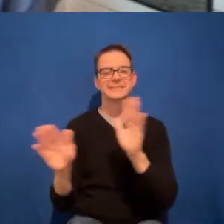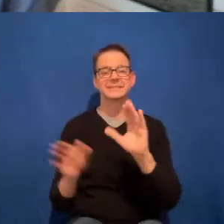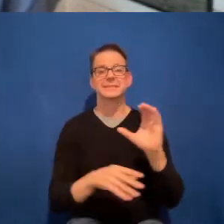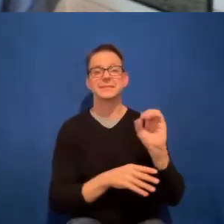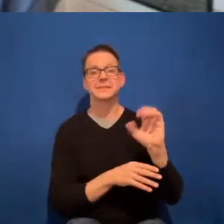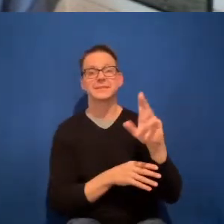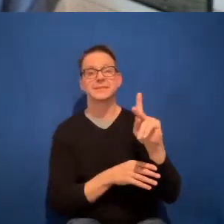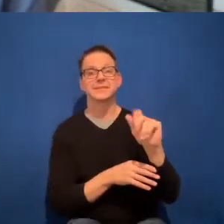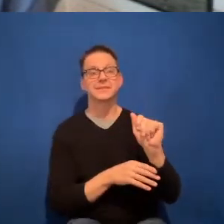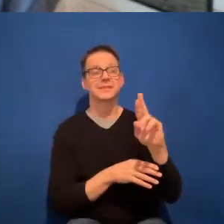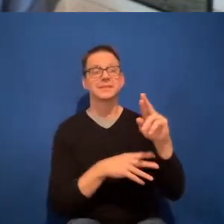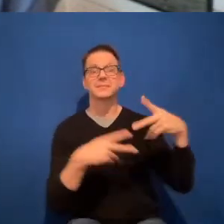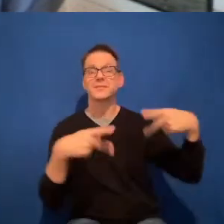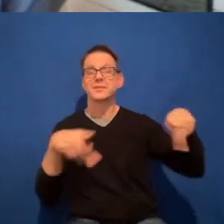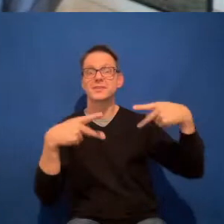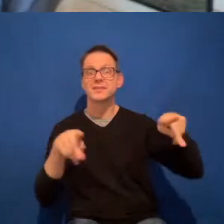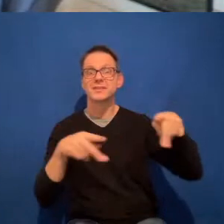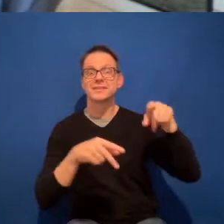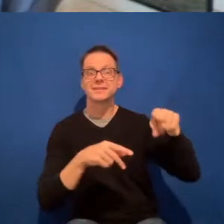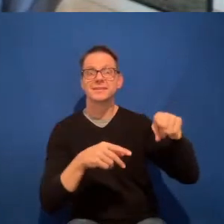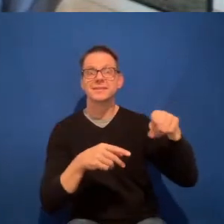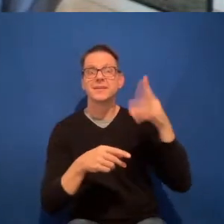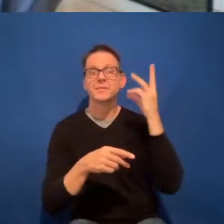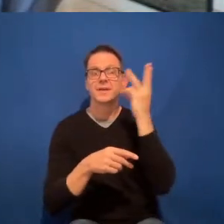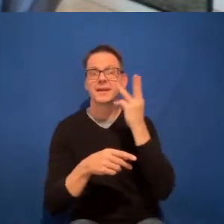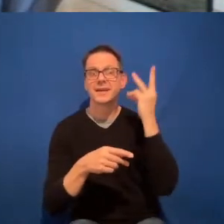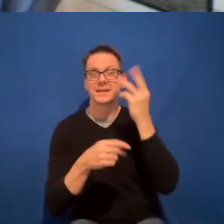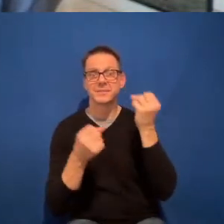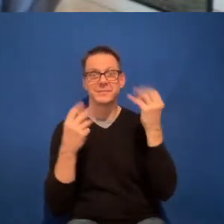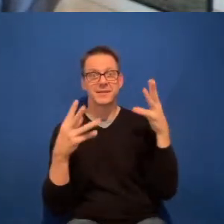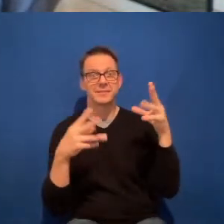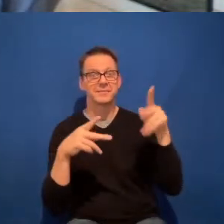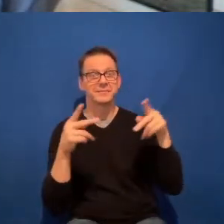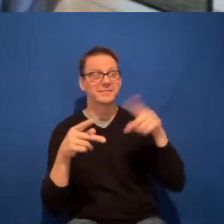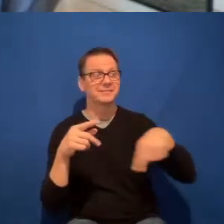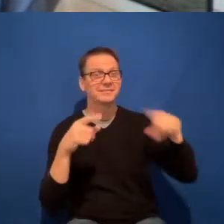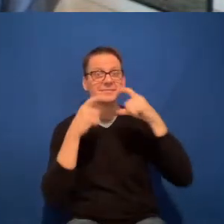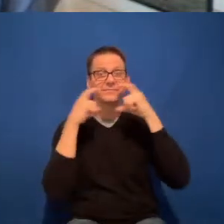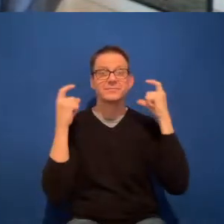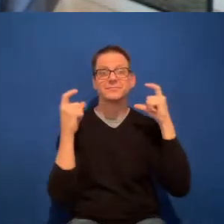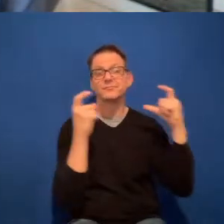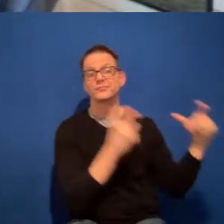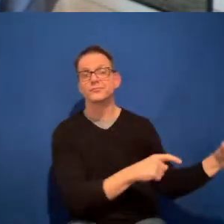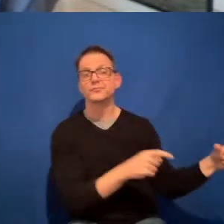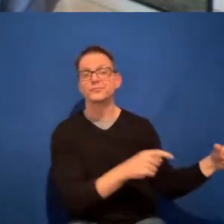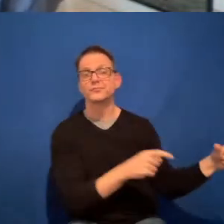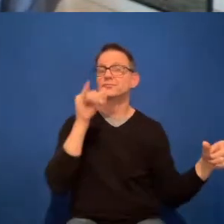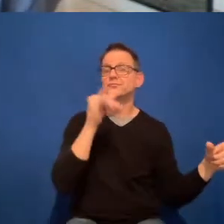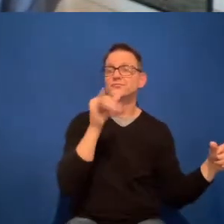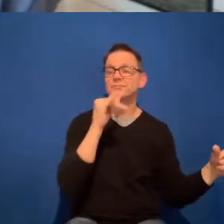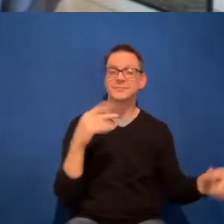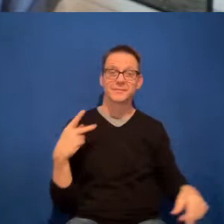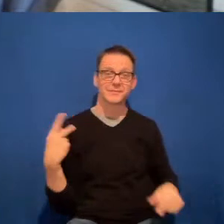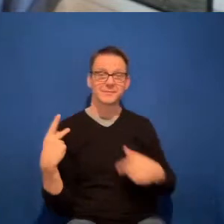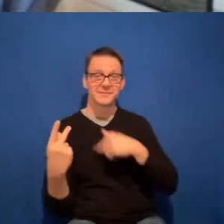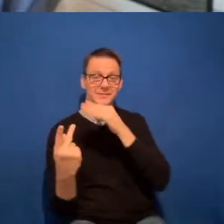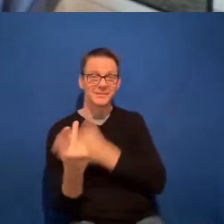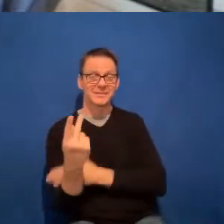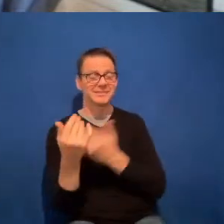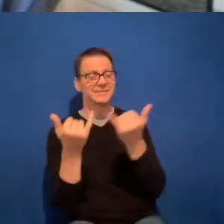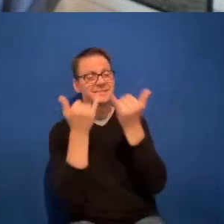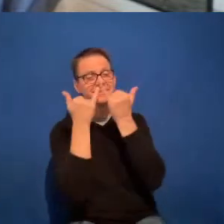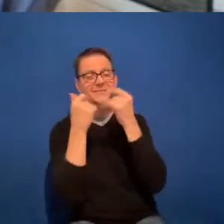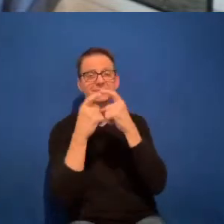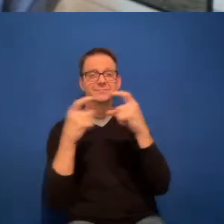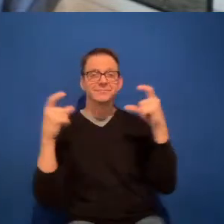non-mask wearers drinking their wine. We just didn't take off our masks, and we didn't drink any wine at that space. So those